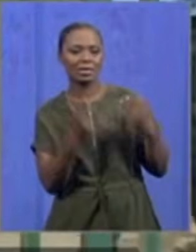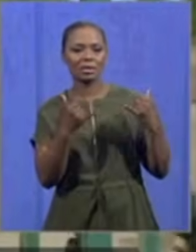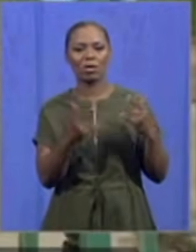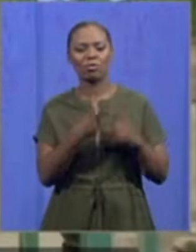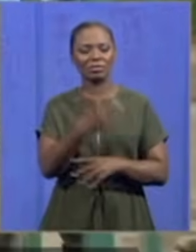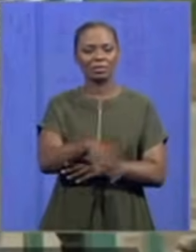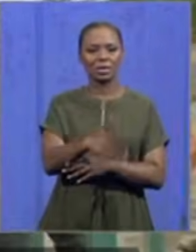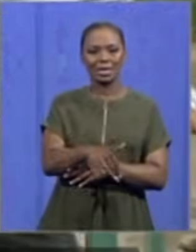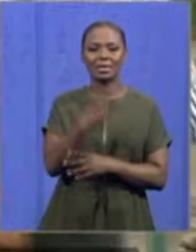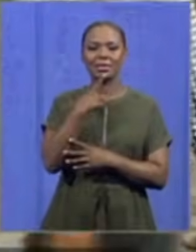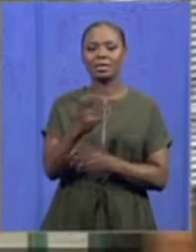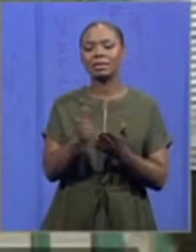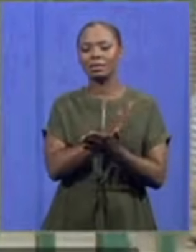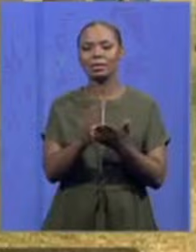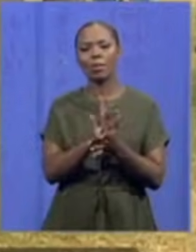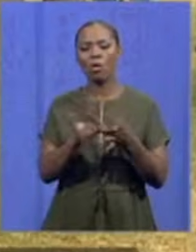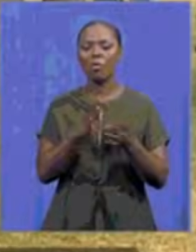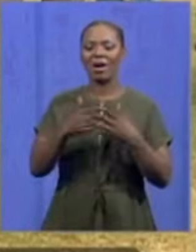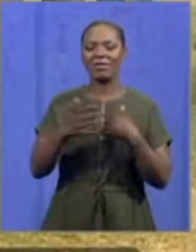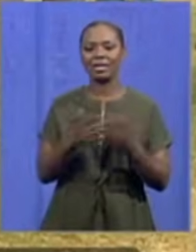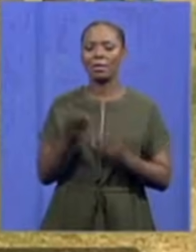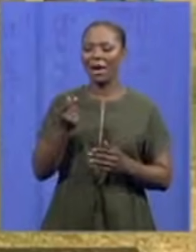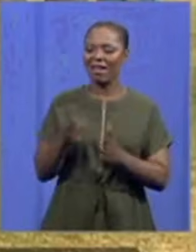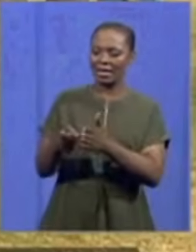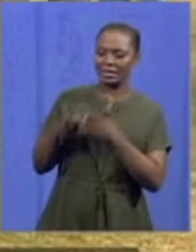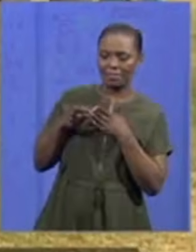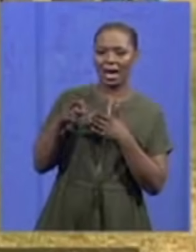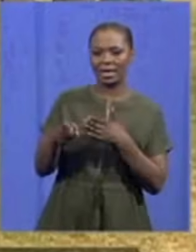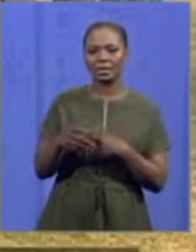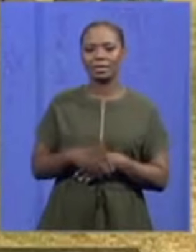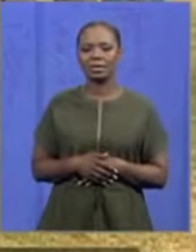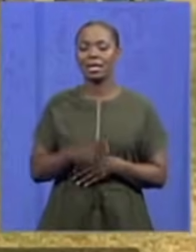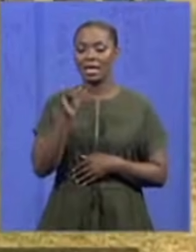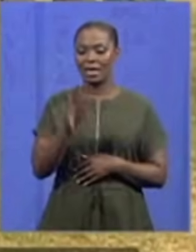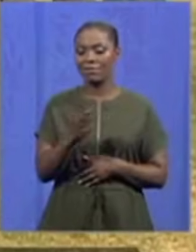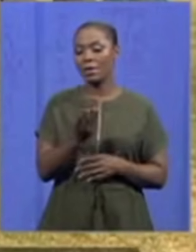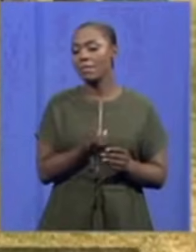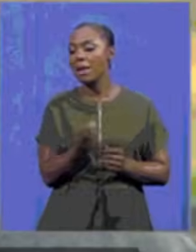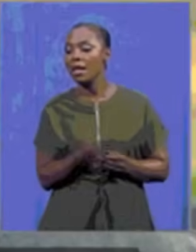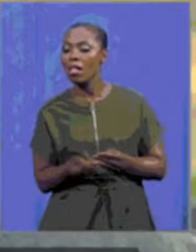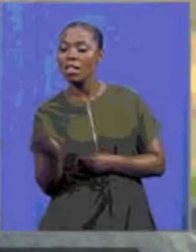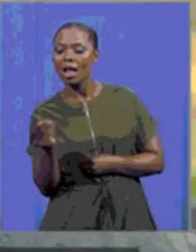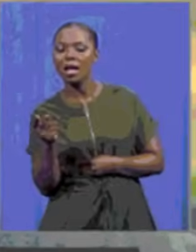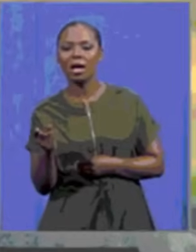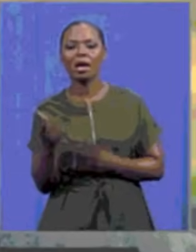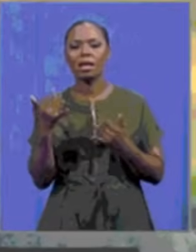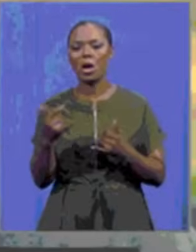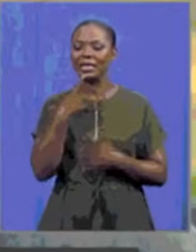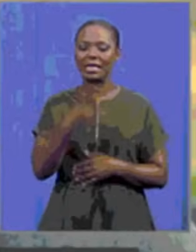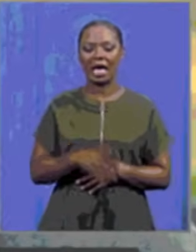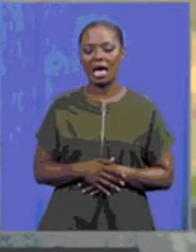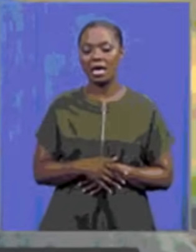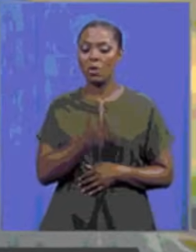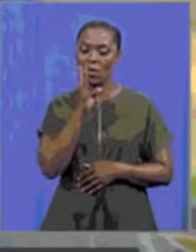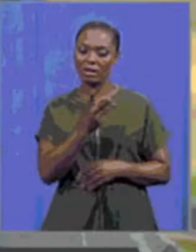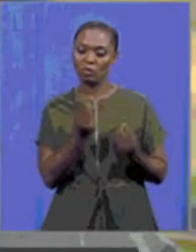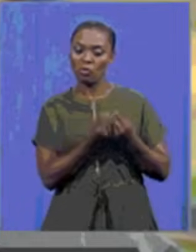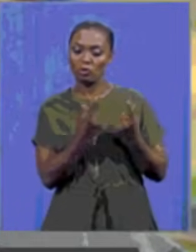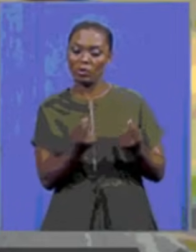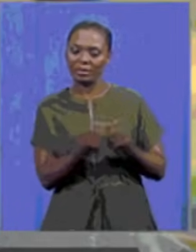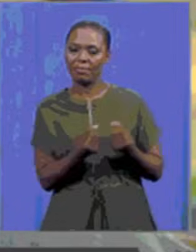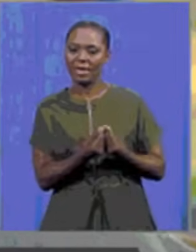madi mo go bona mme fa ba sa ba neele wona ba sosediwa ka go gobatsa ba malapa a bona. The community have complained of extortions